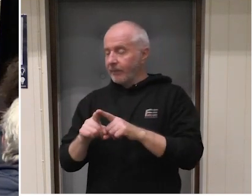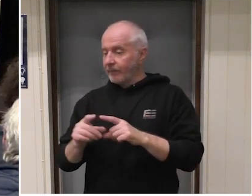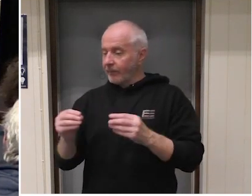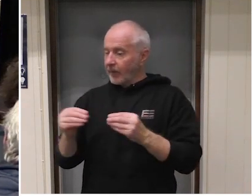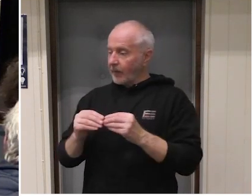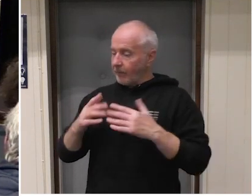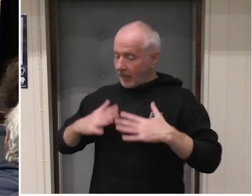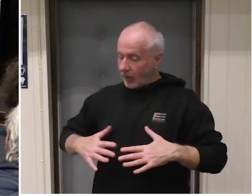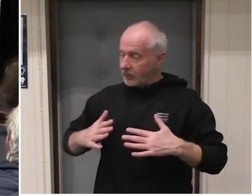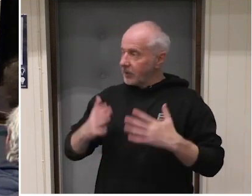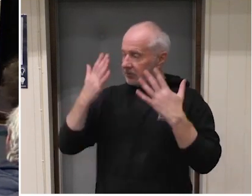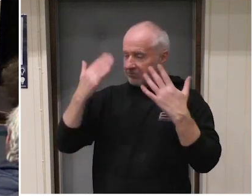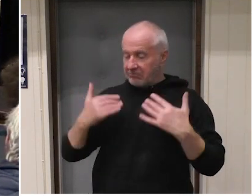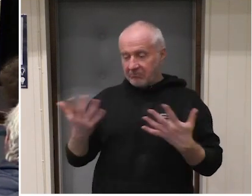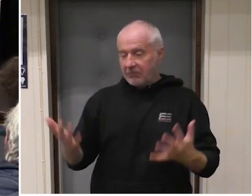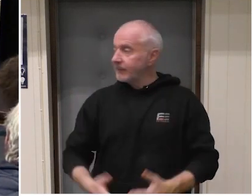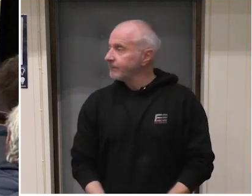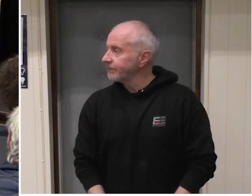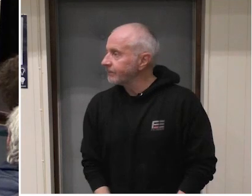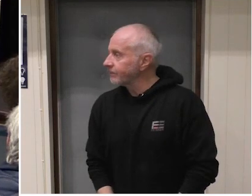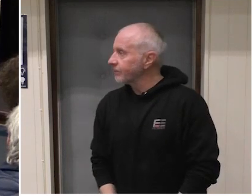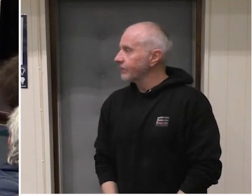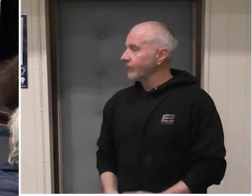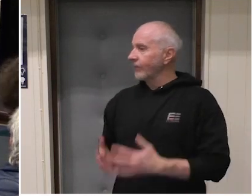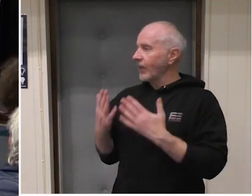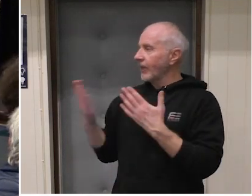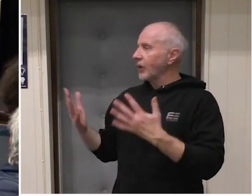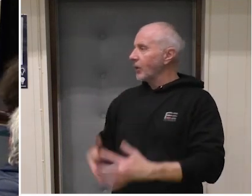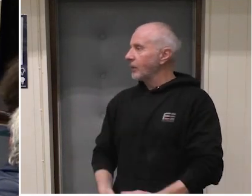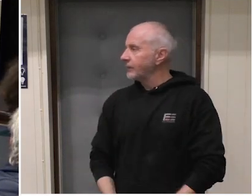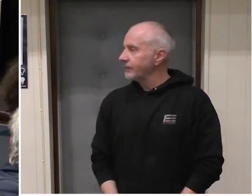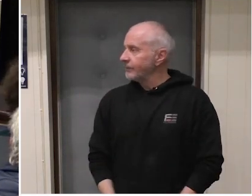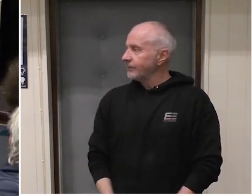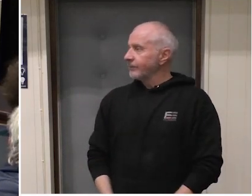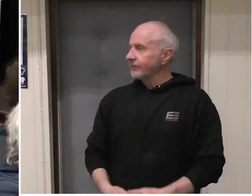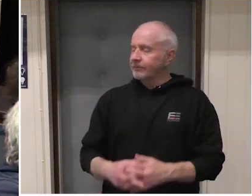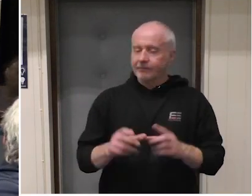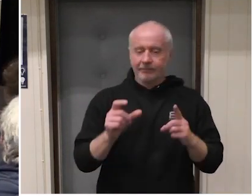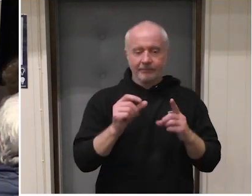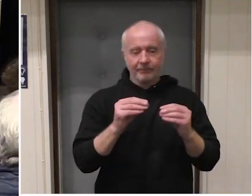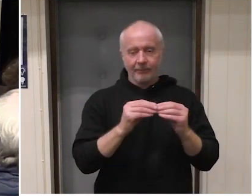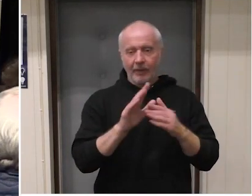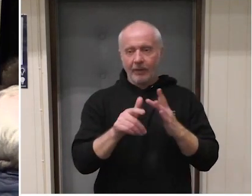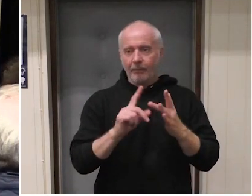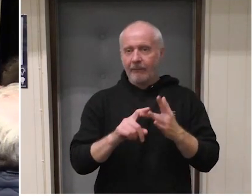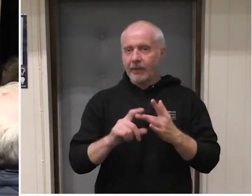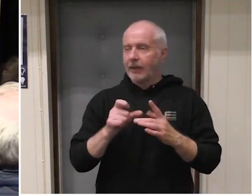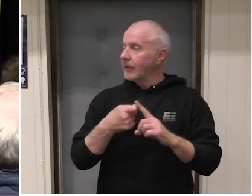what we might find out tonight. So over to you, Val. Thank you very much. North staff's welcome to Dr. Bhavin.